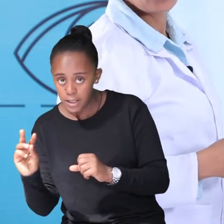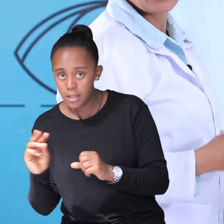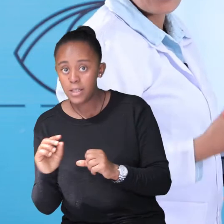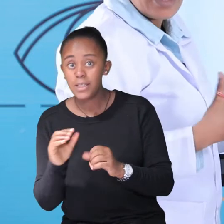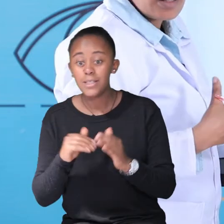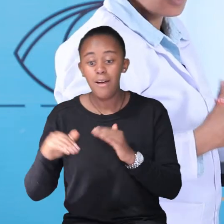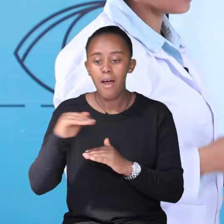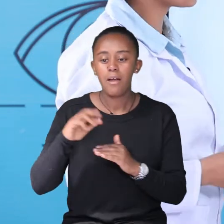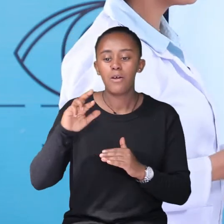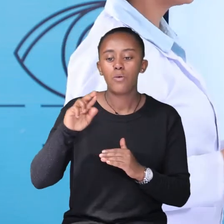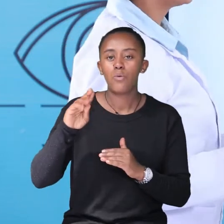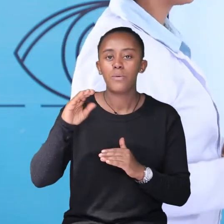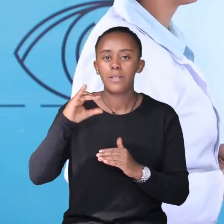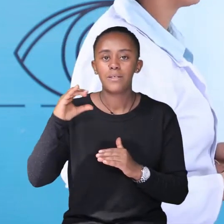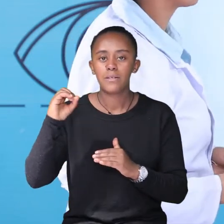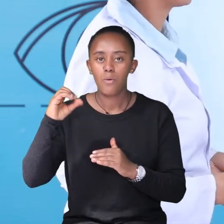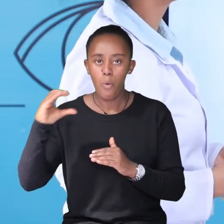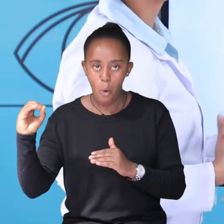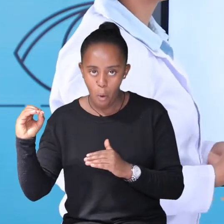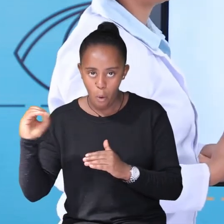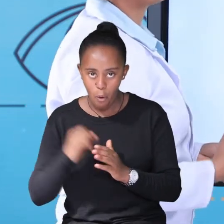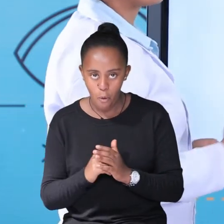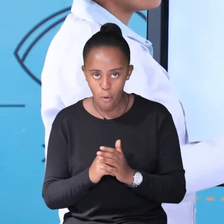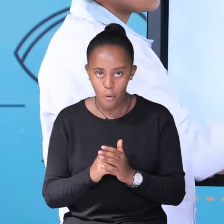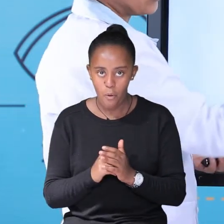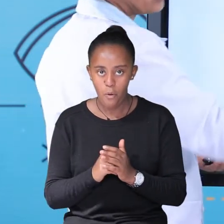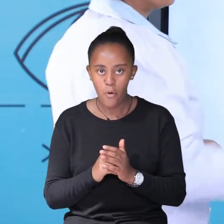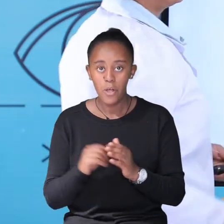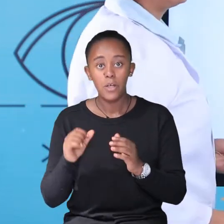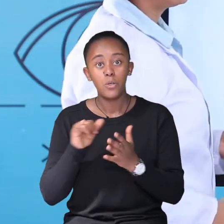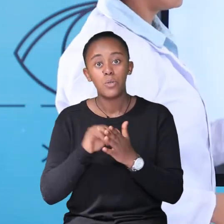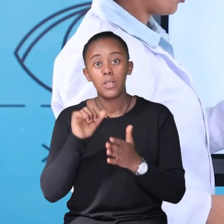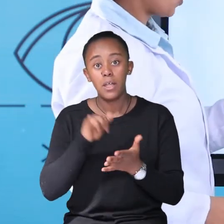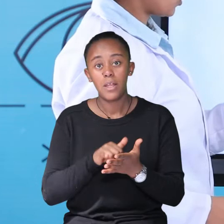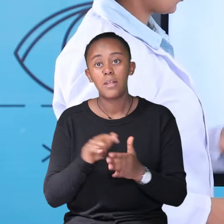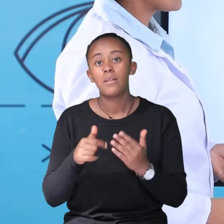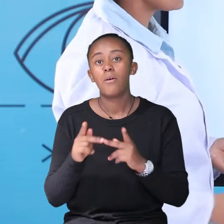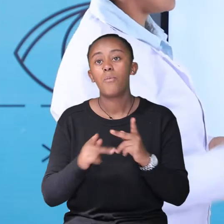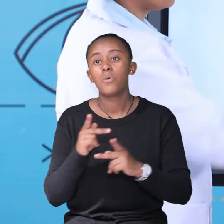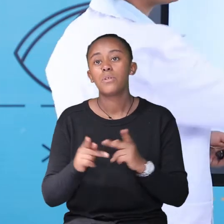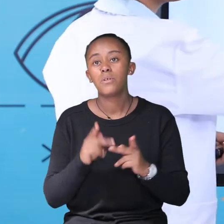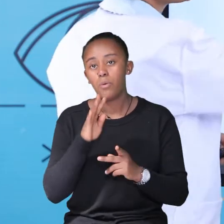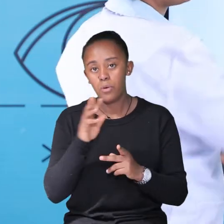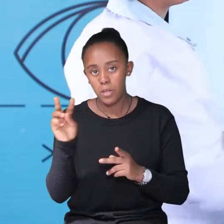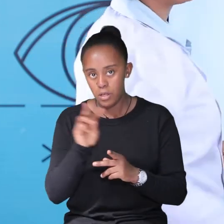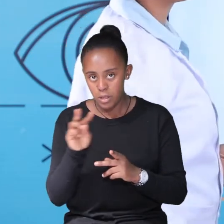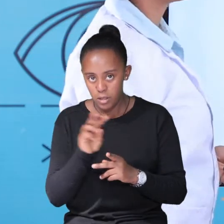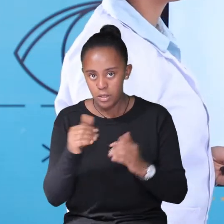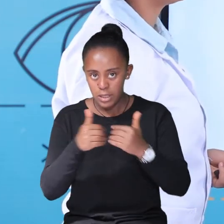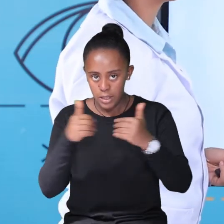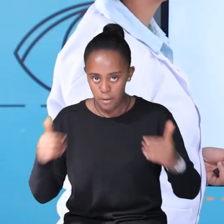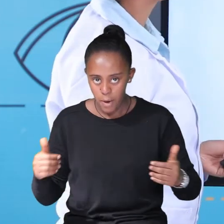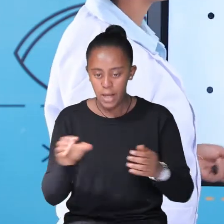Rubisco. It can easily absorb carbon dioxide from the atmosphere, so that the process occurs in two